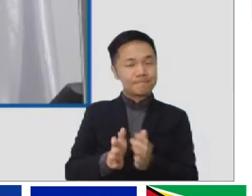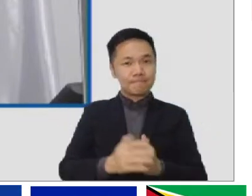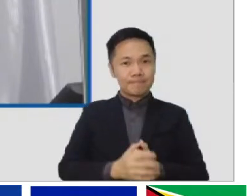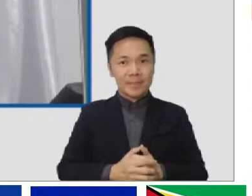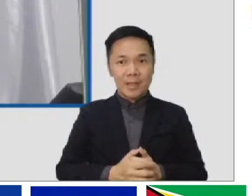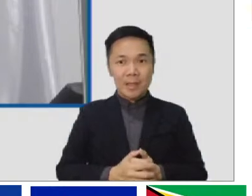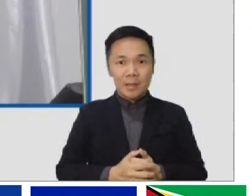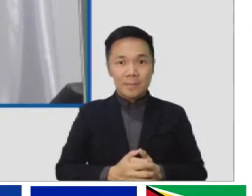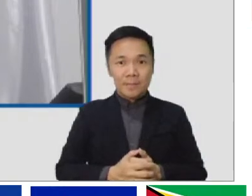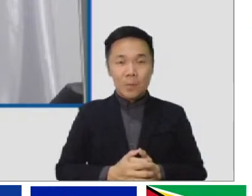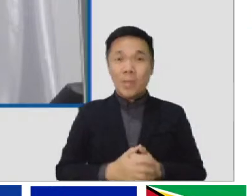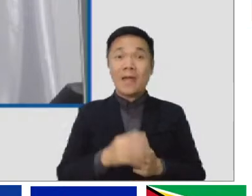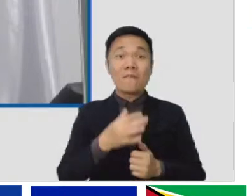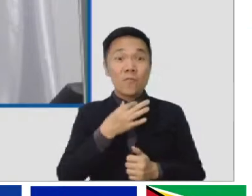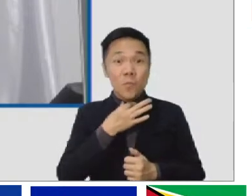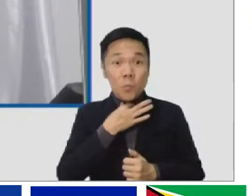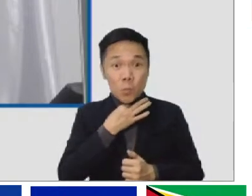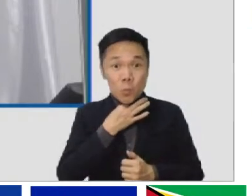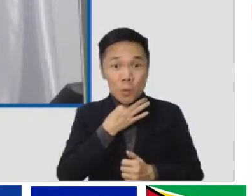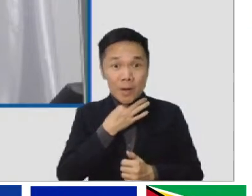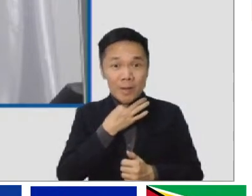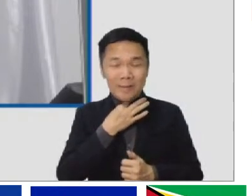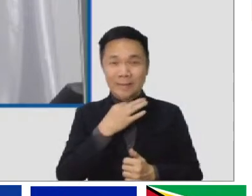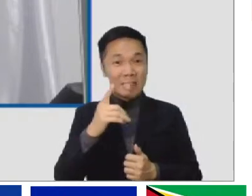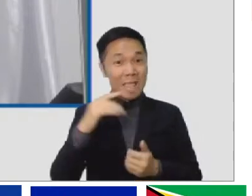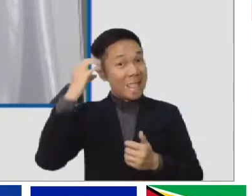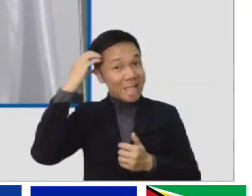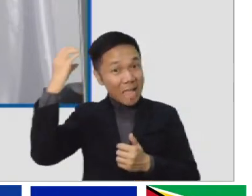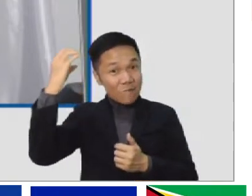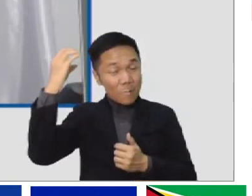since local government and the different stakeholders as well